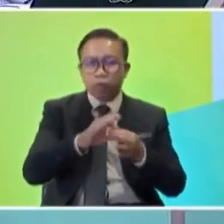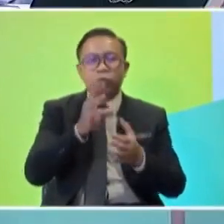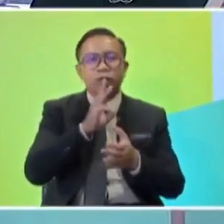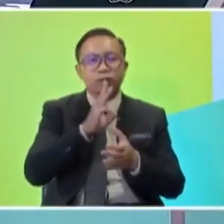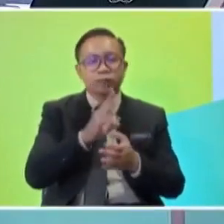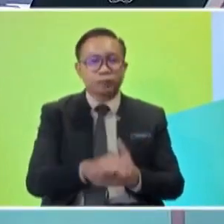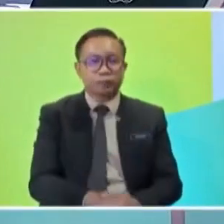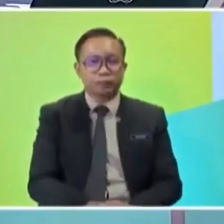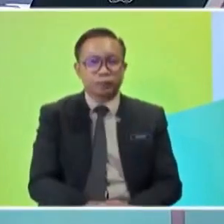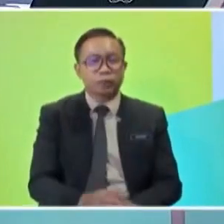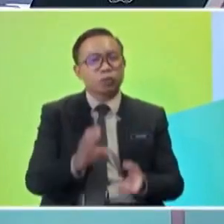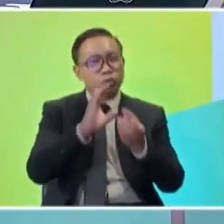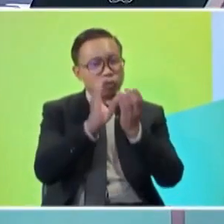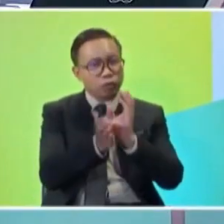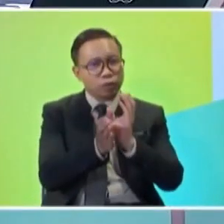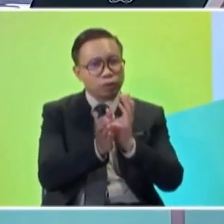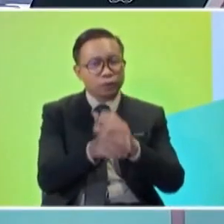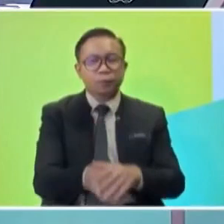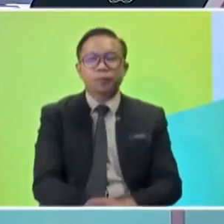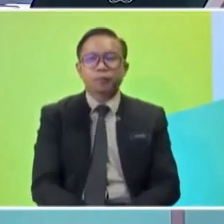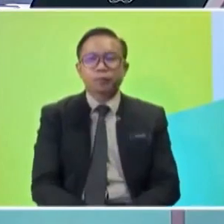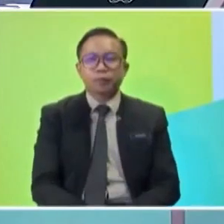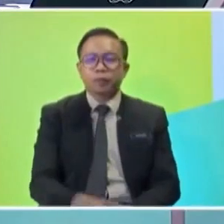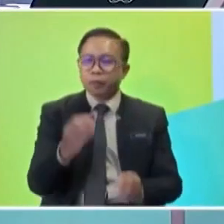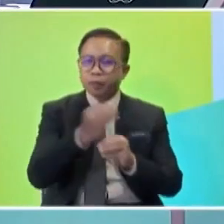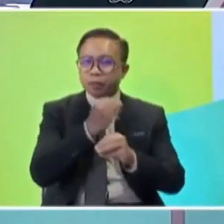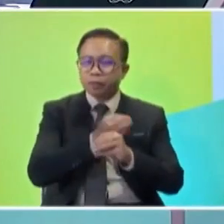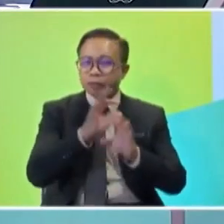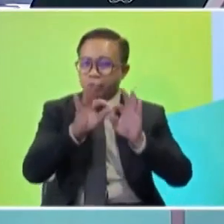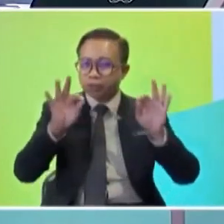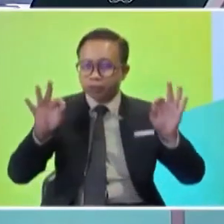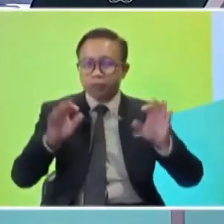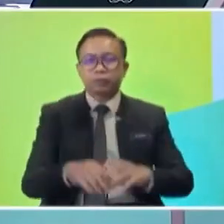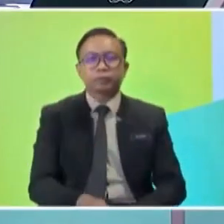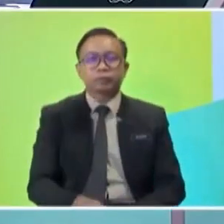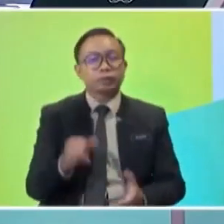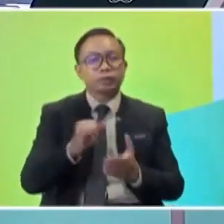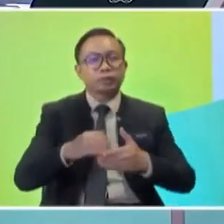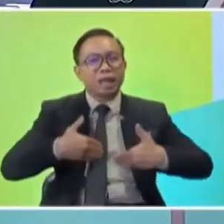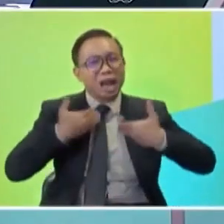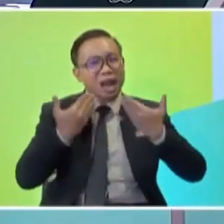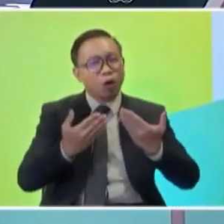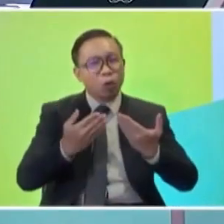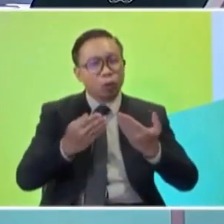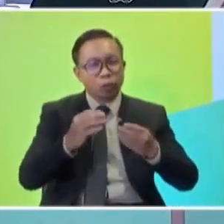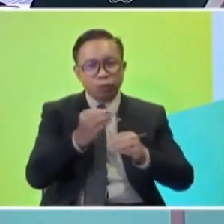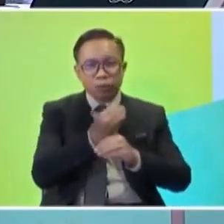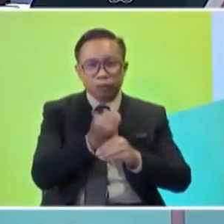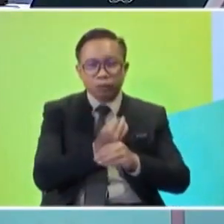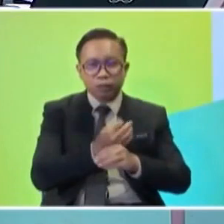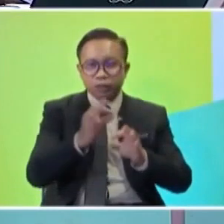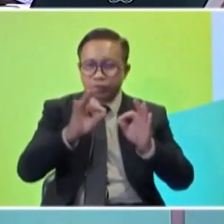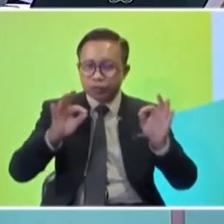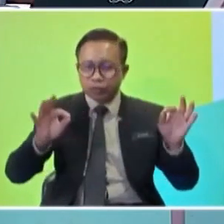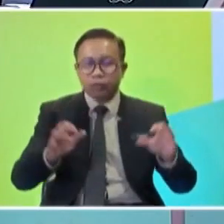now I have converted it to a mathematical sentence. Right. So this is how you do in mathematical sentence. Okay. In real